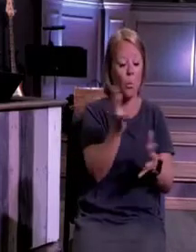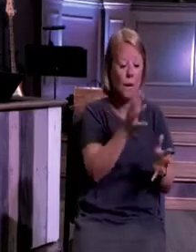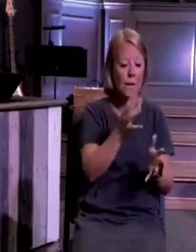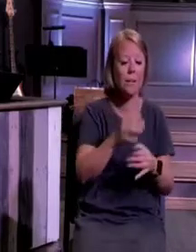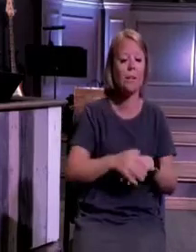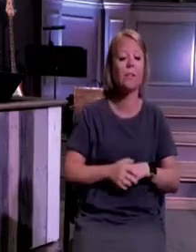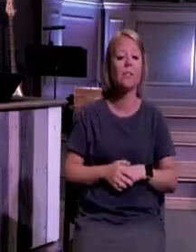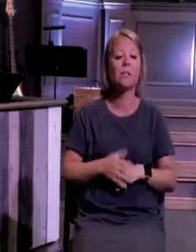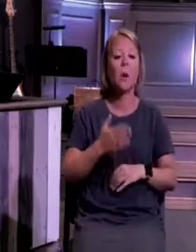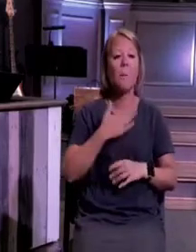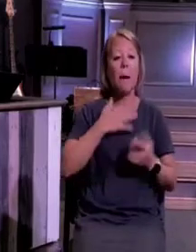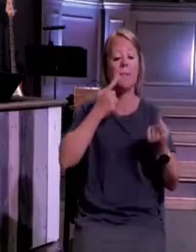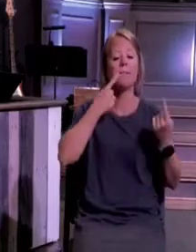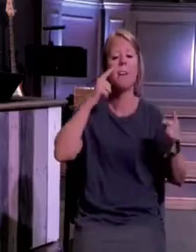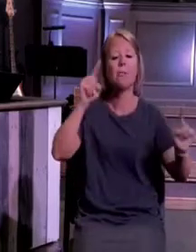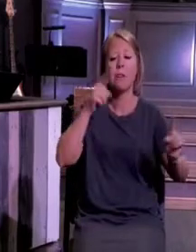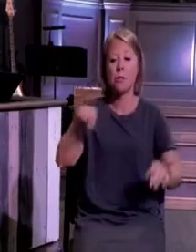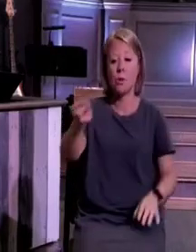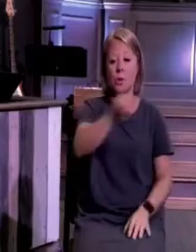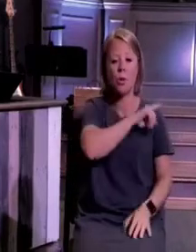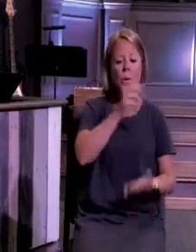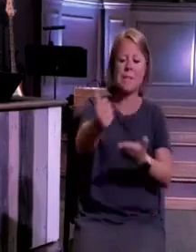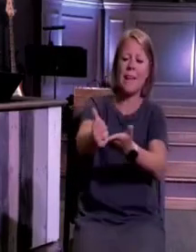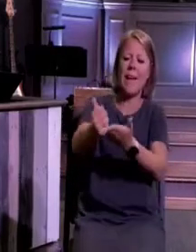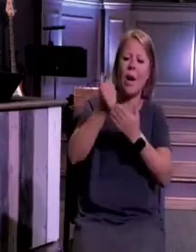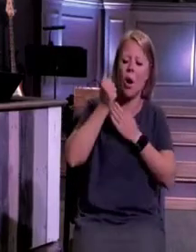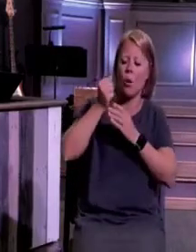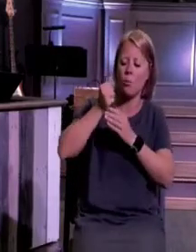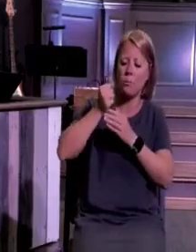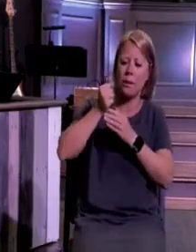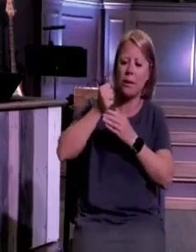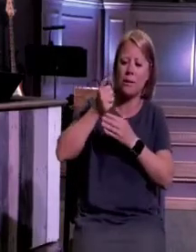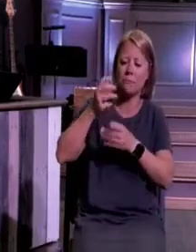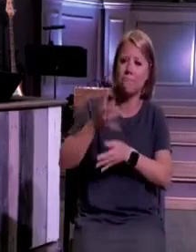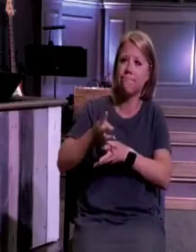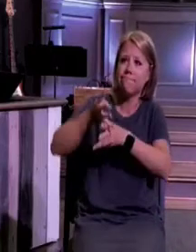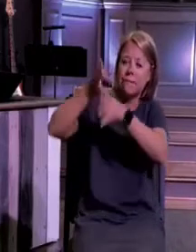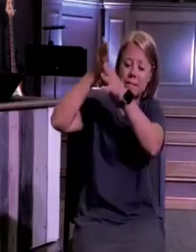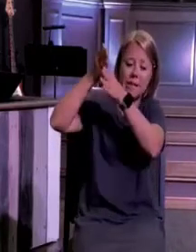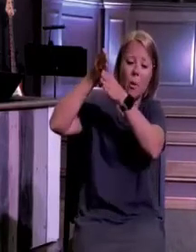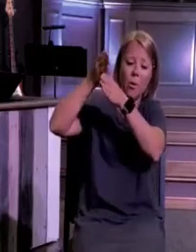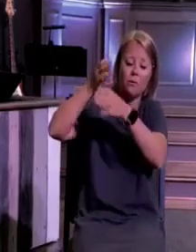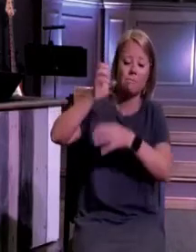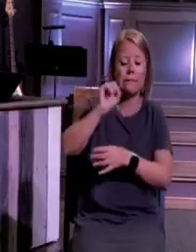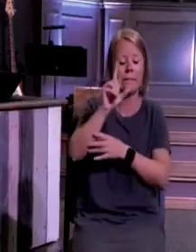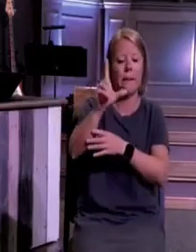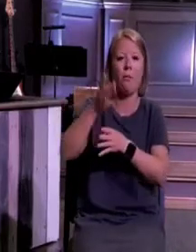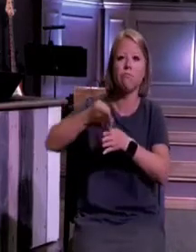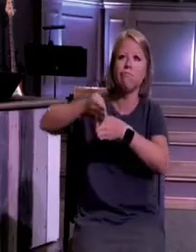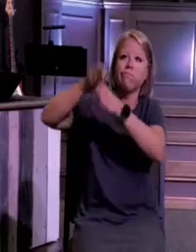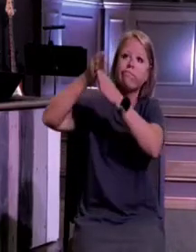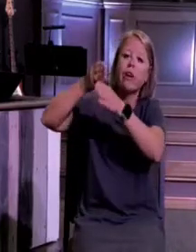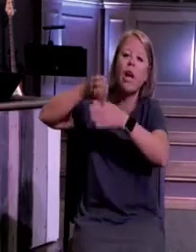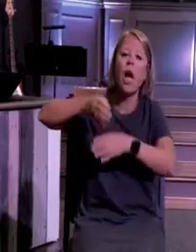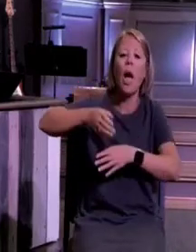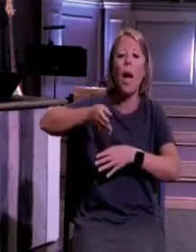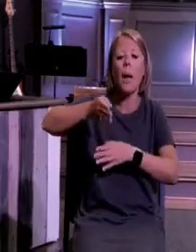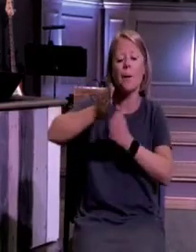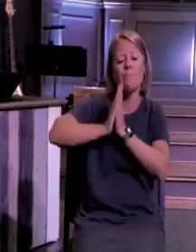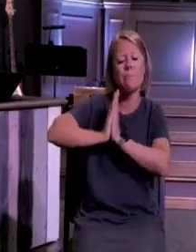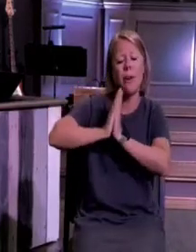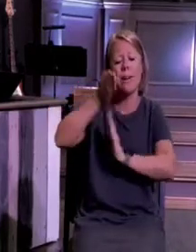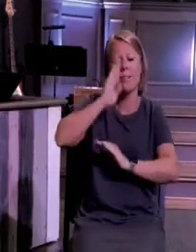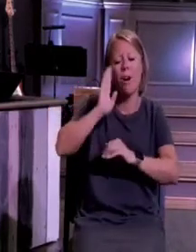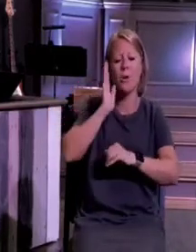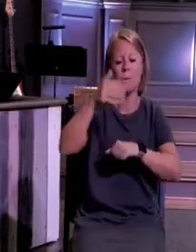mandate and declaration to you is help me raise the sail and pray that God will send the